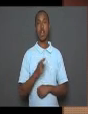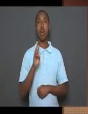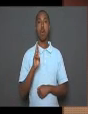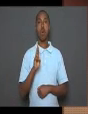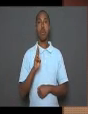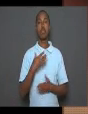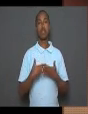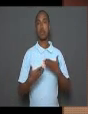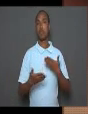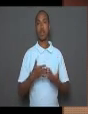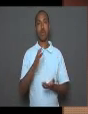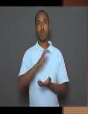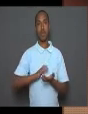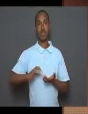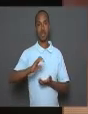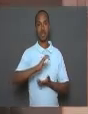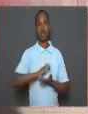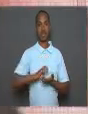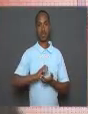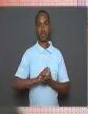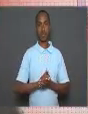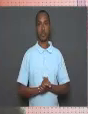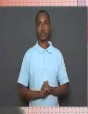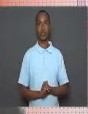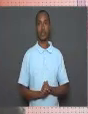or simpler compounds.